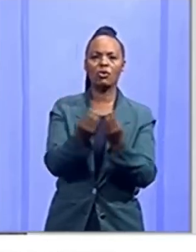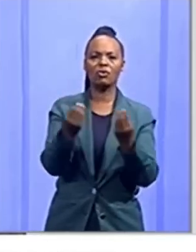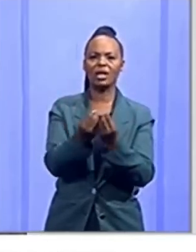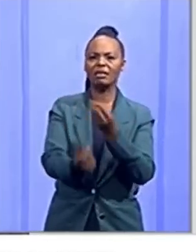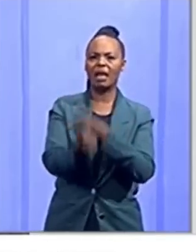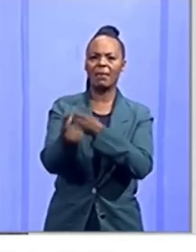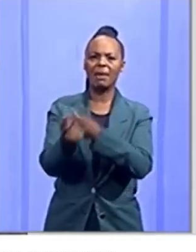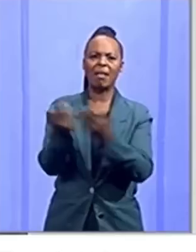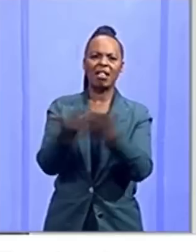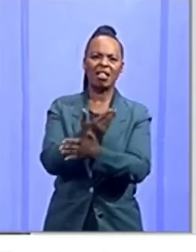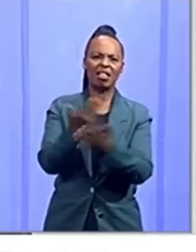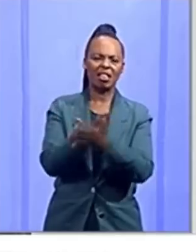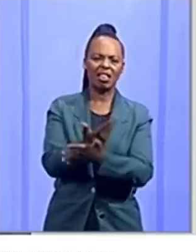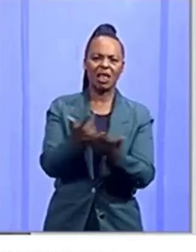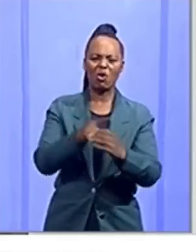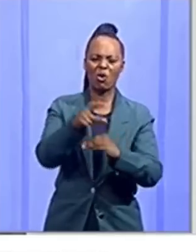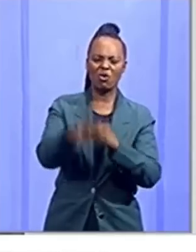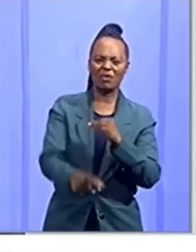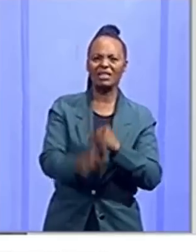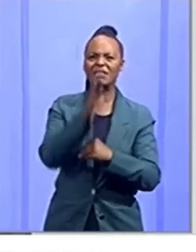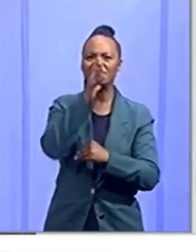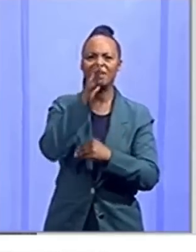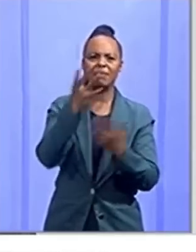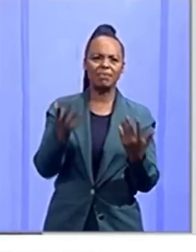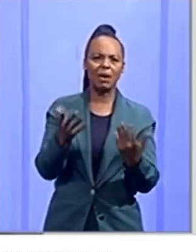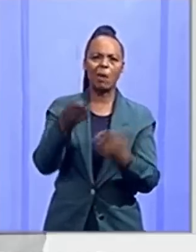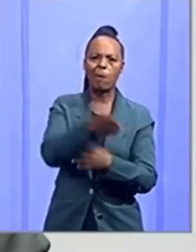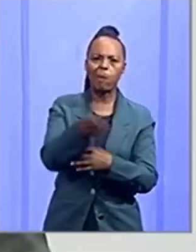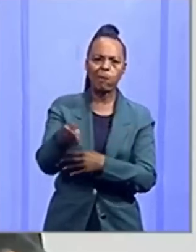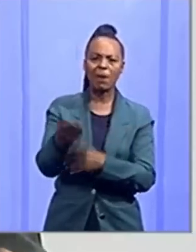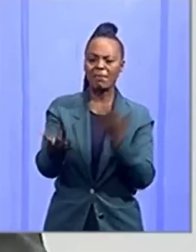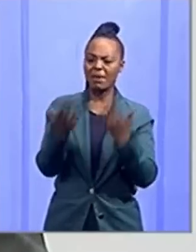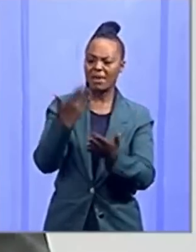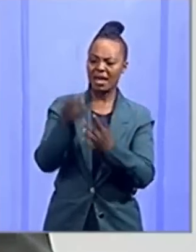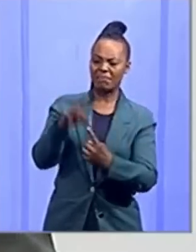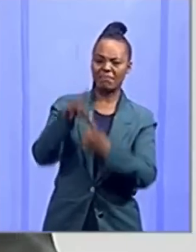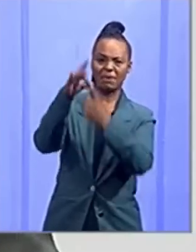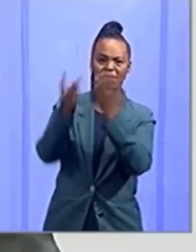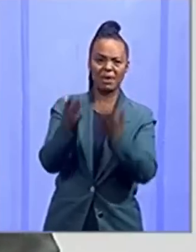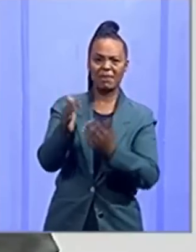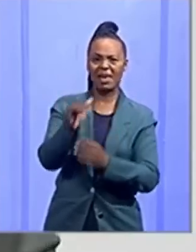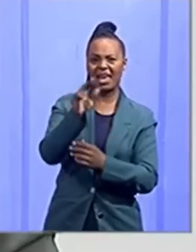passed. Conferences have passed. Maybe he could have been an NEC